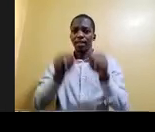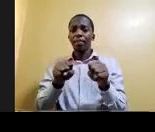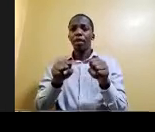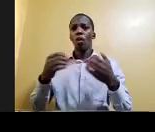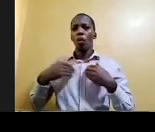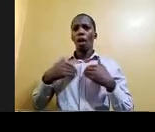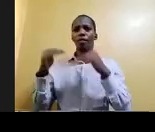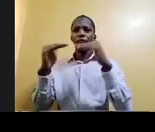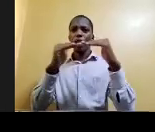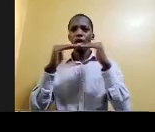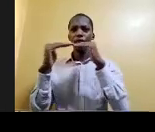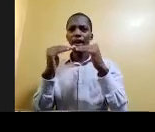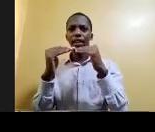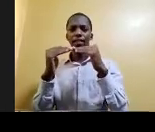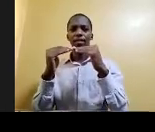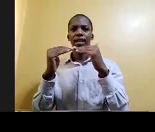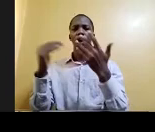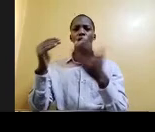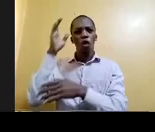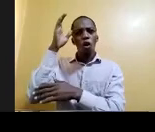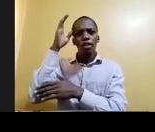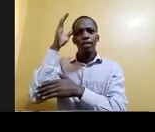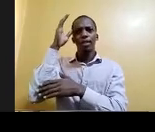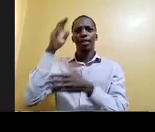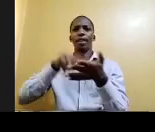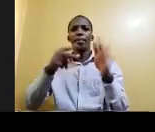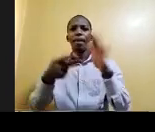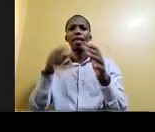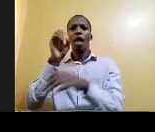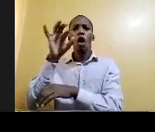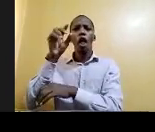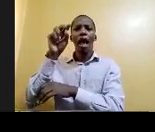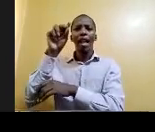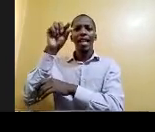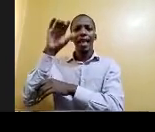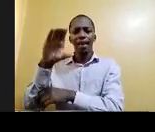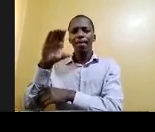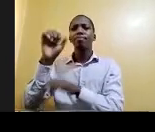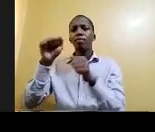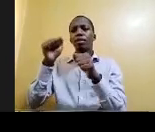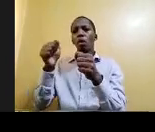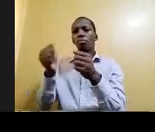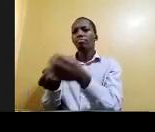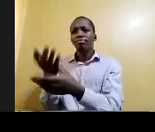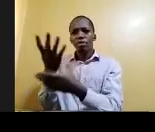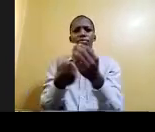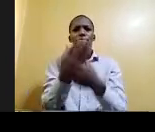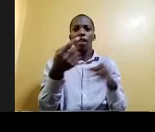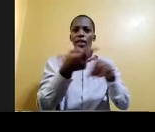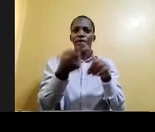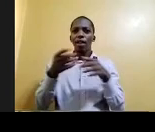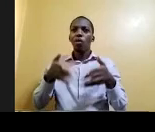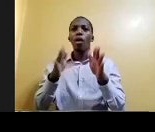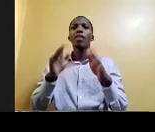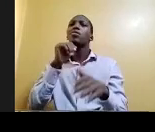equivalence concept, which means that organic goods can be produced in different ways. It doesn't really